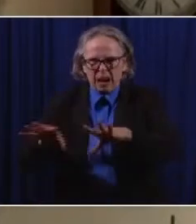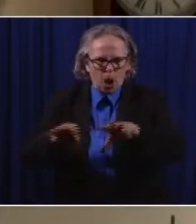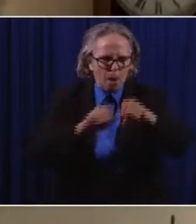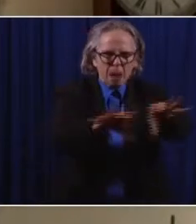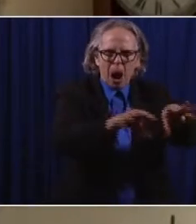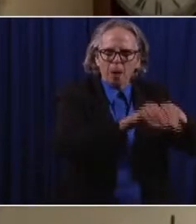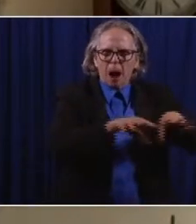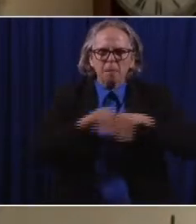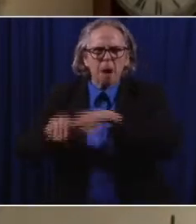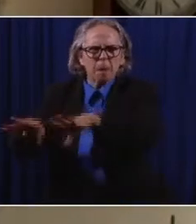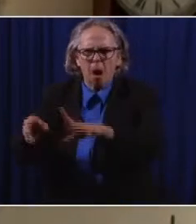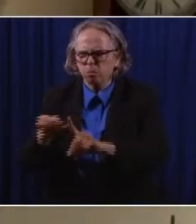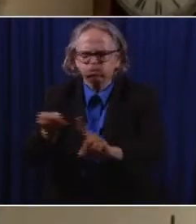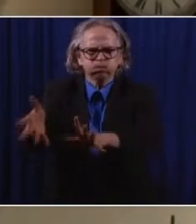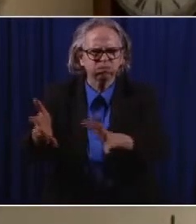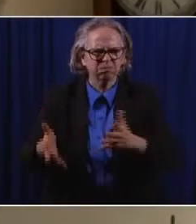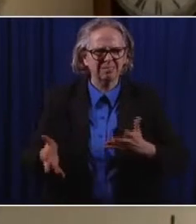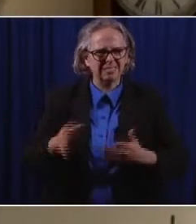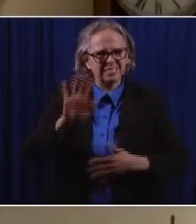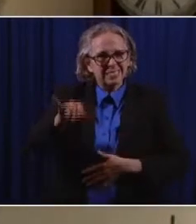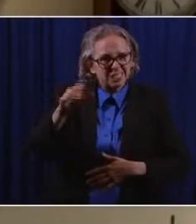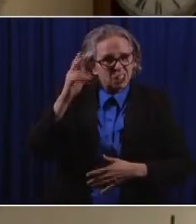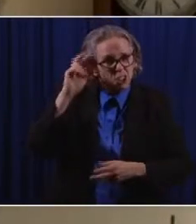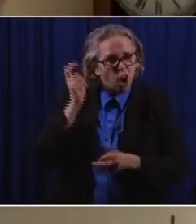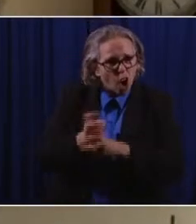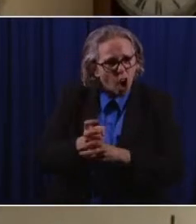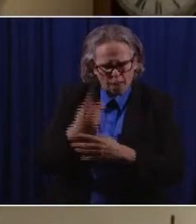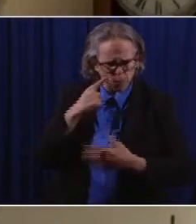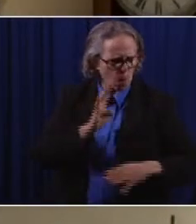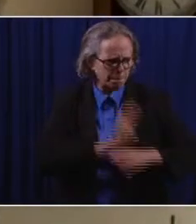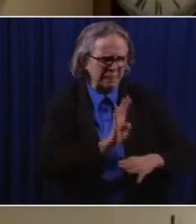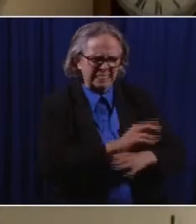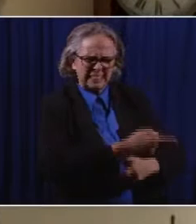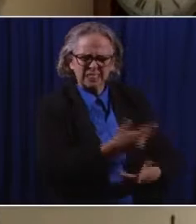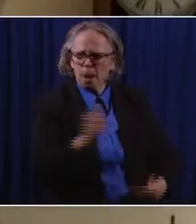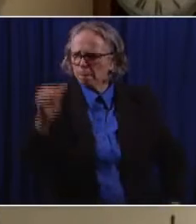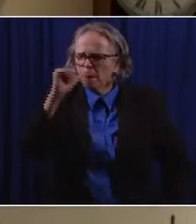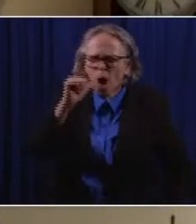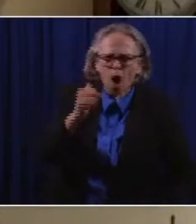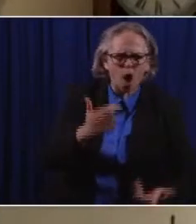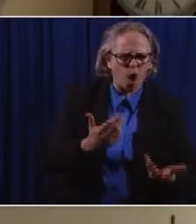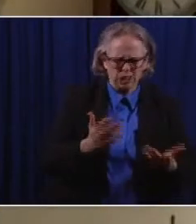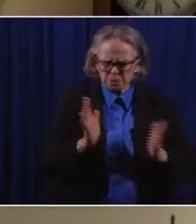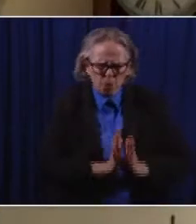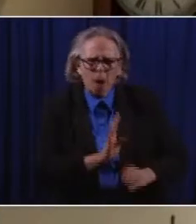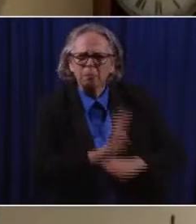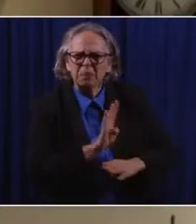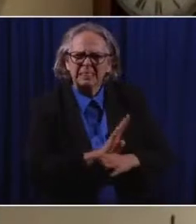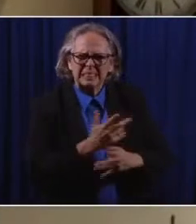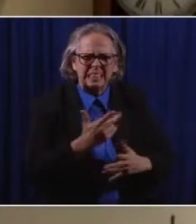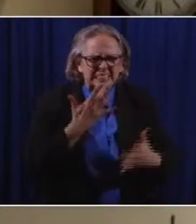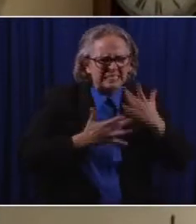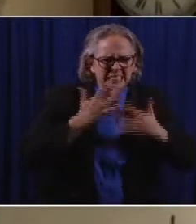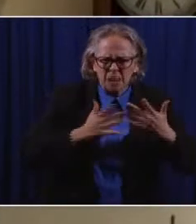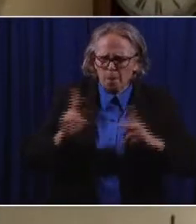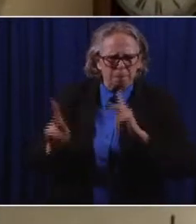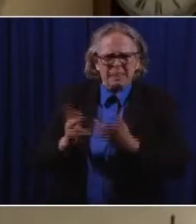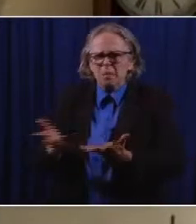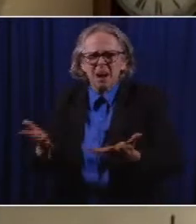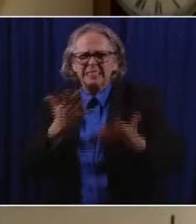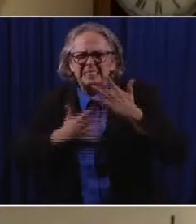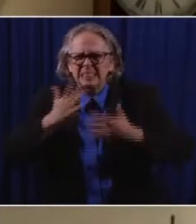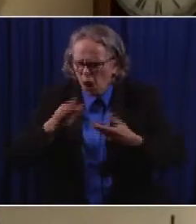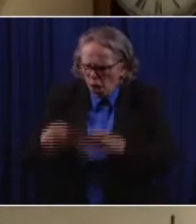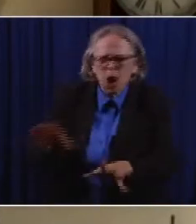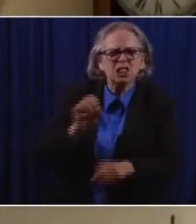tough on bars. I know it's been tough on restaurants. I know it's been tough on a lot of small businesses. And I know it's been tough on people losing their jobs.